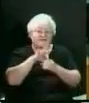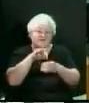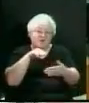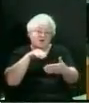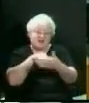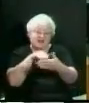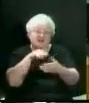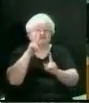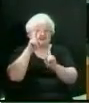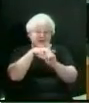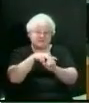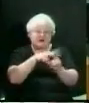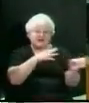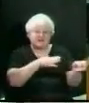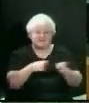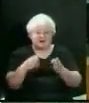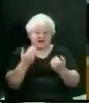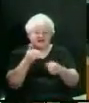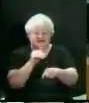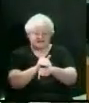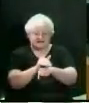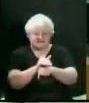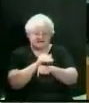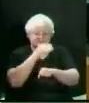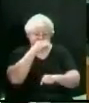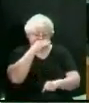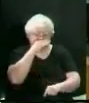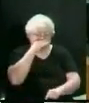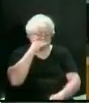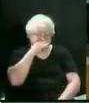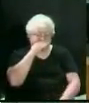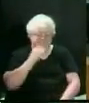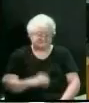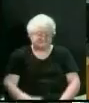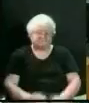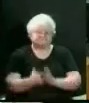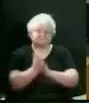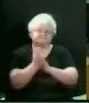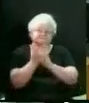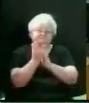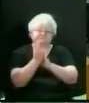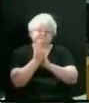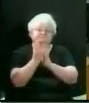against tabling the plan this evening, and